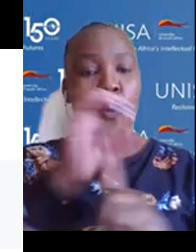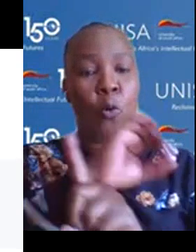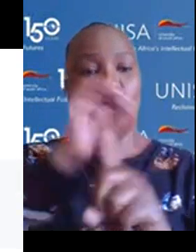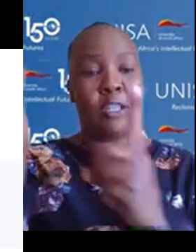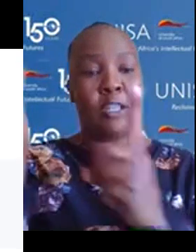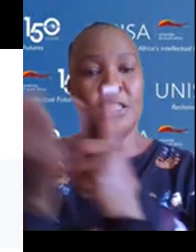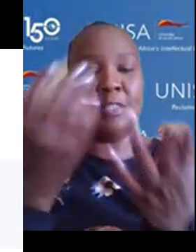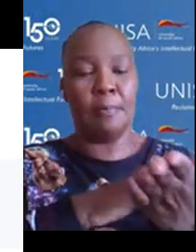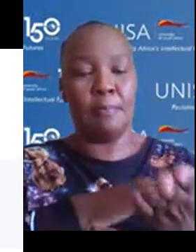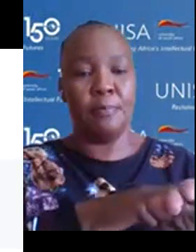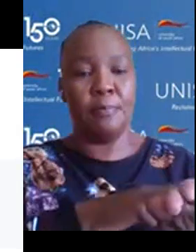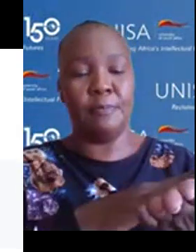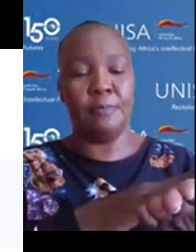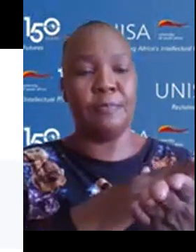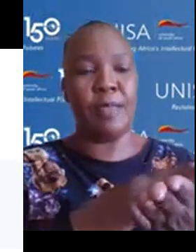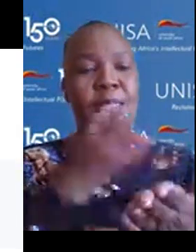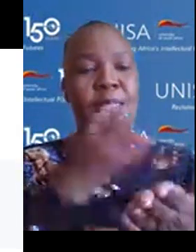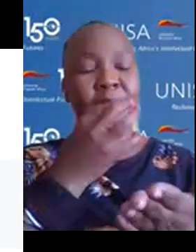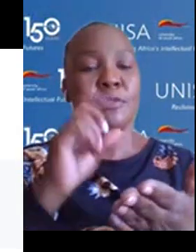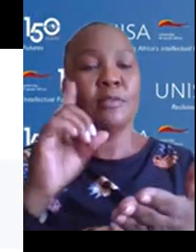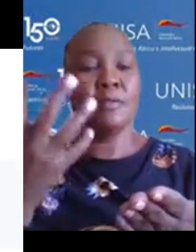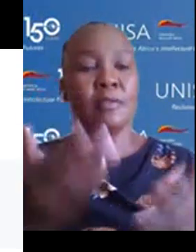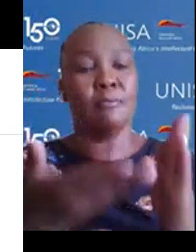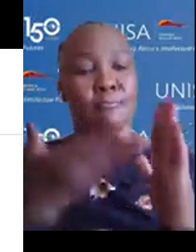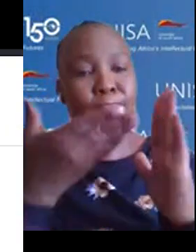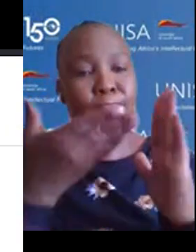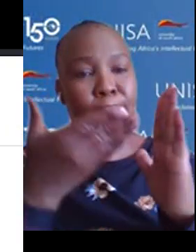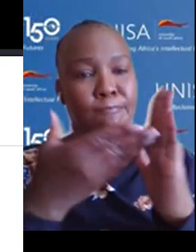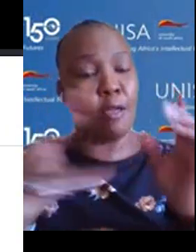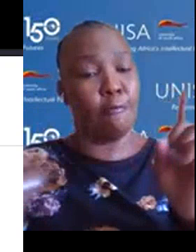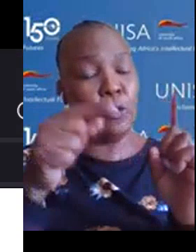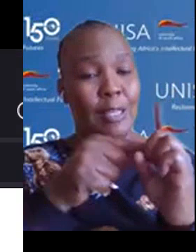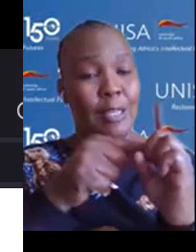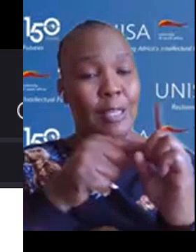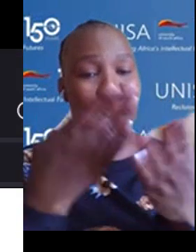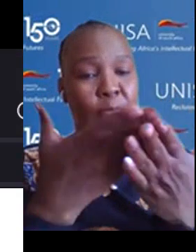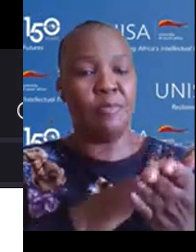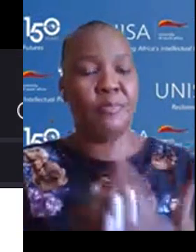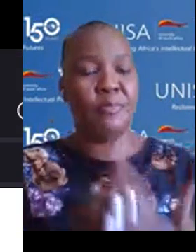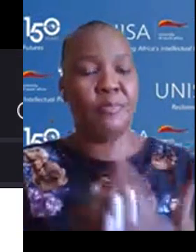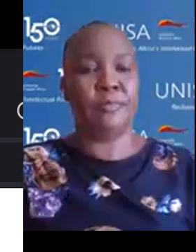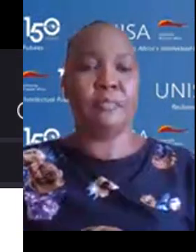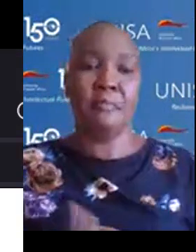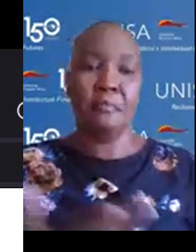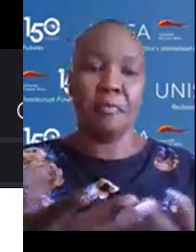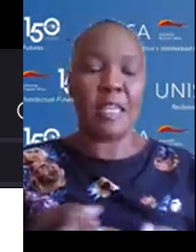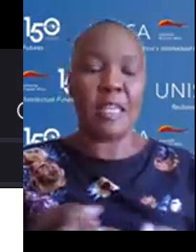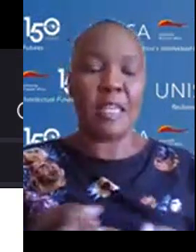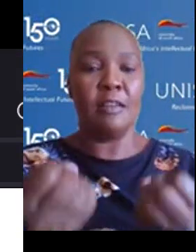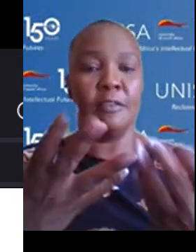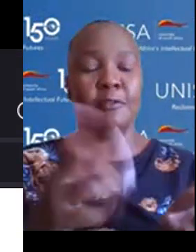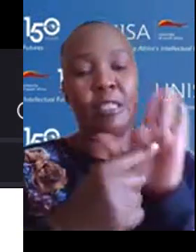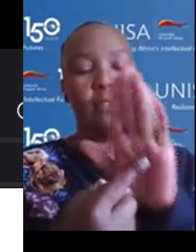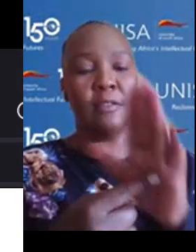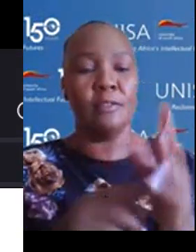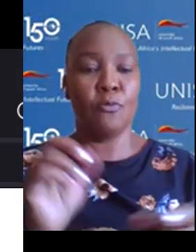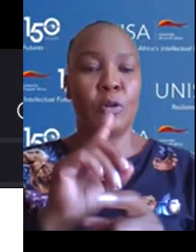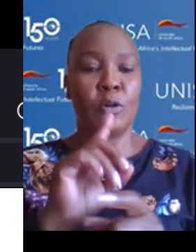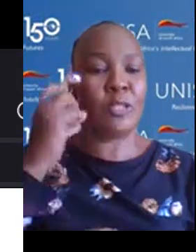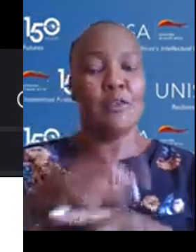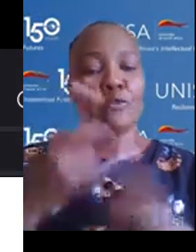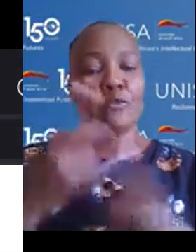page, it says there as well, I must view this page. So this gives you indication of what you need to do